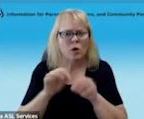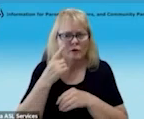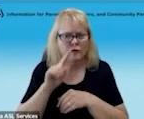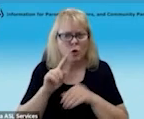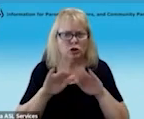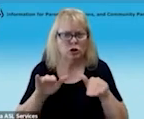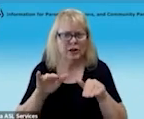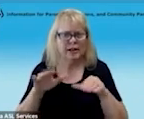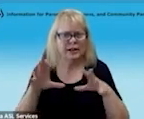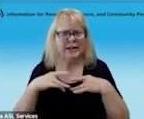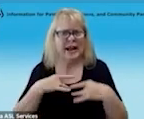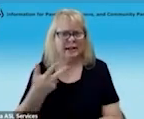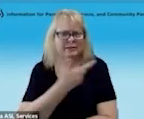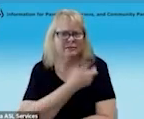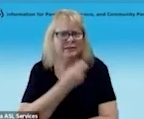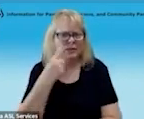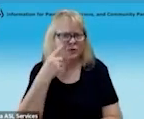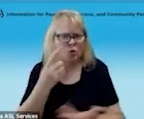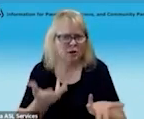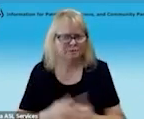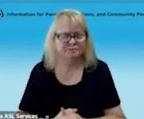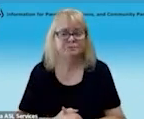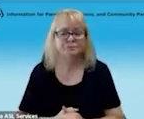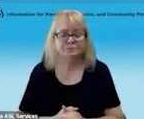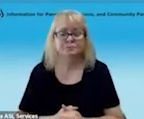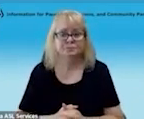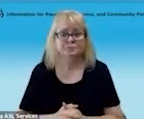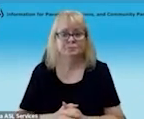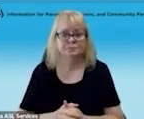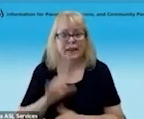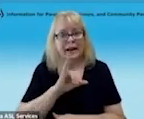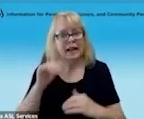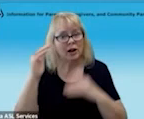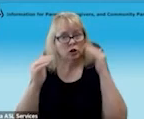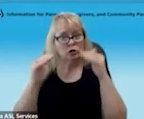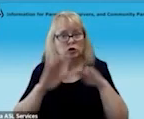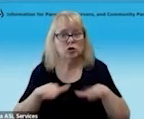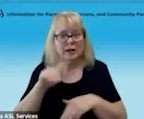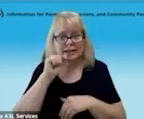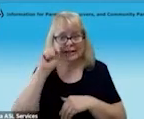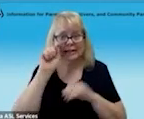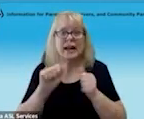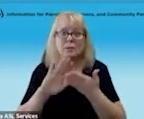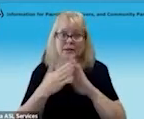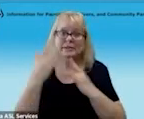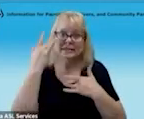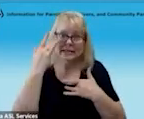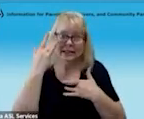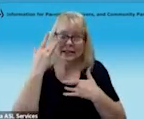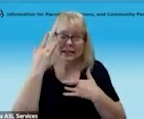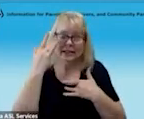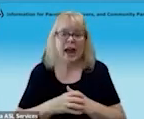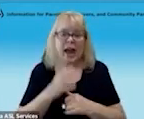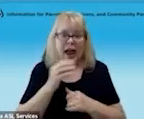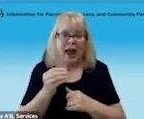First question is for you, Dr. Chatham Stevens. Why is it important for children to get a